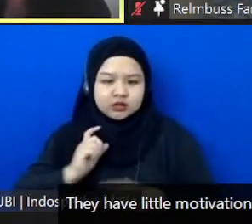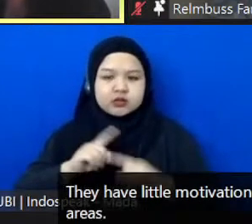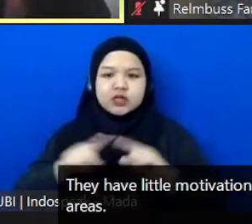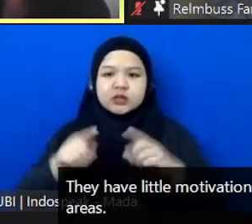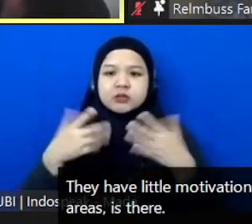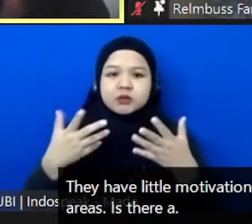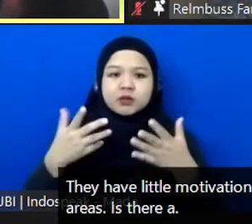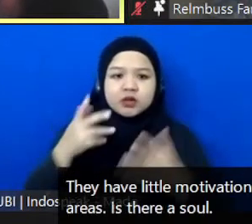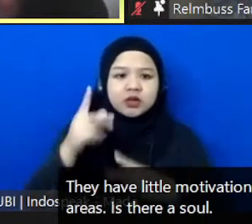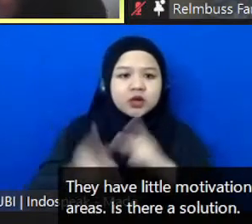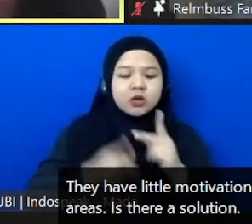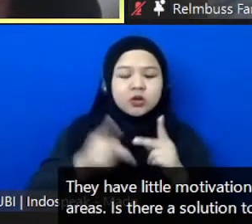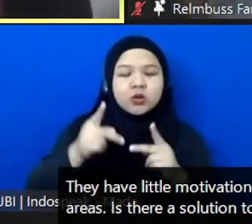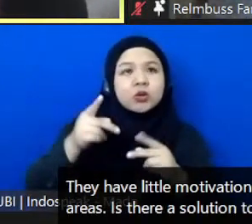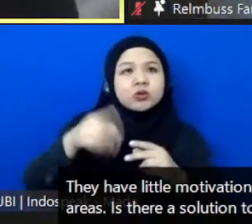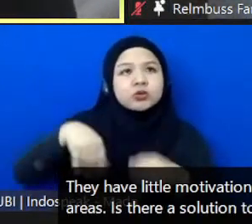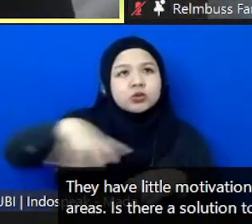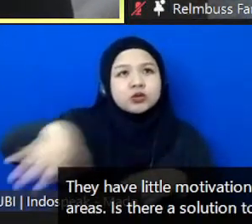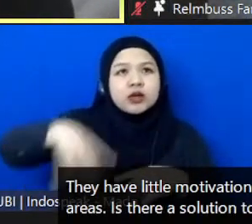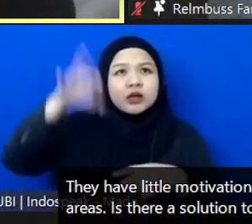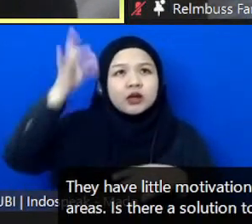Is there a solution to this problem?